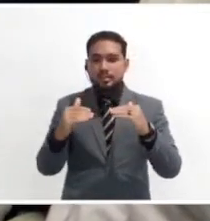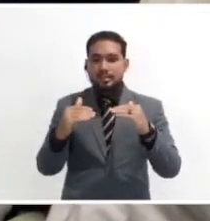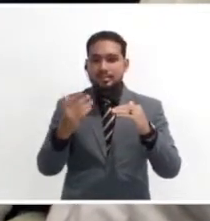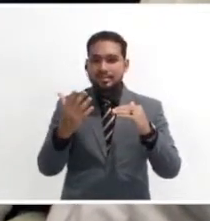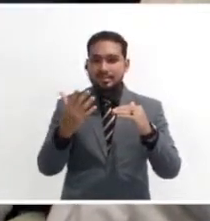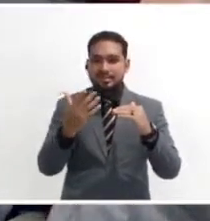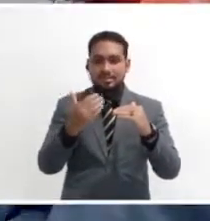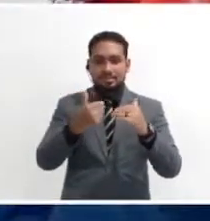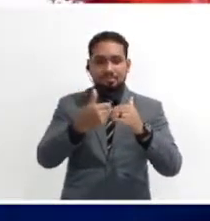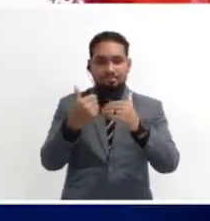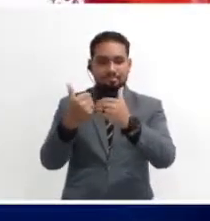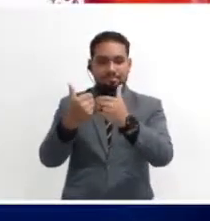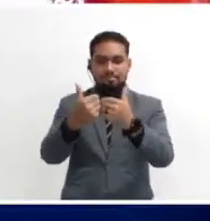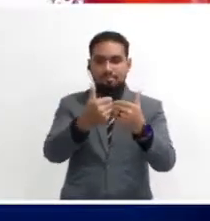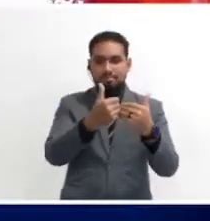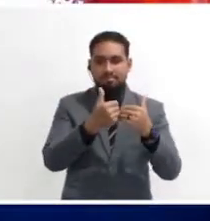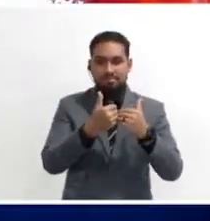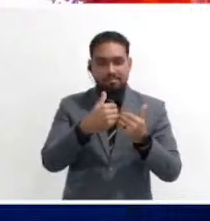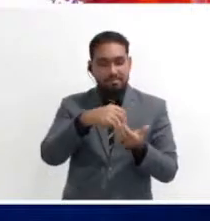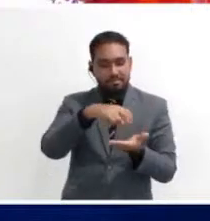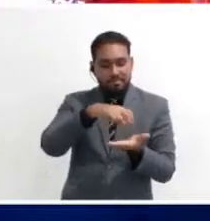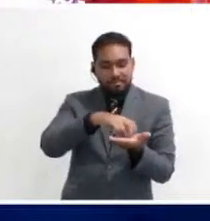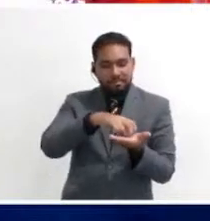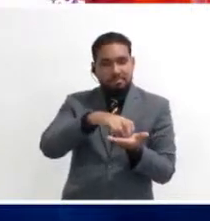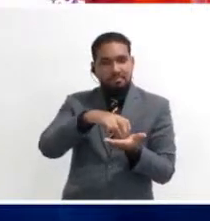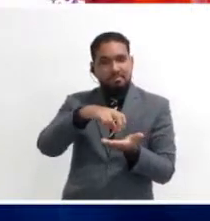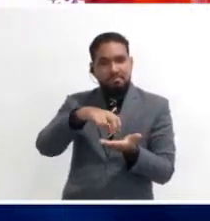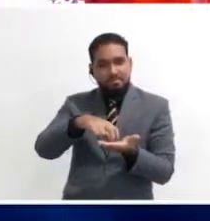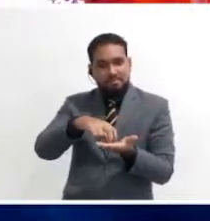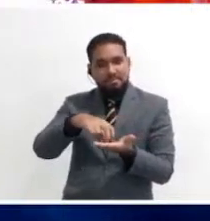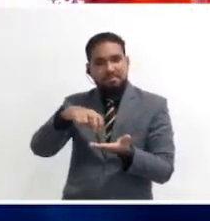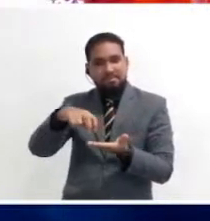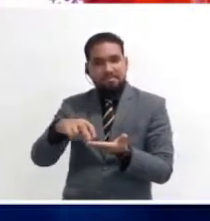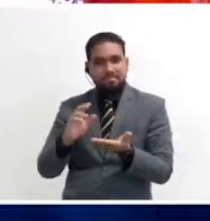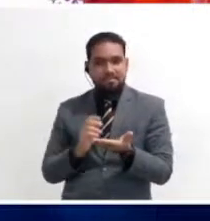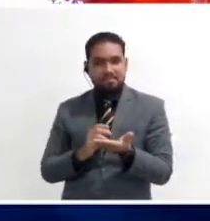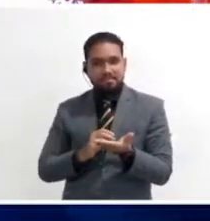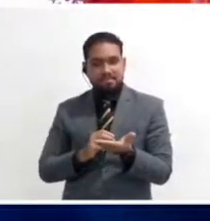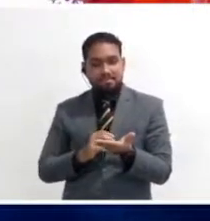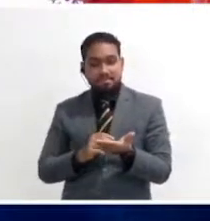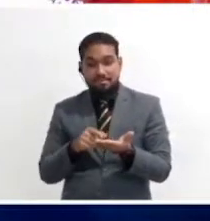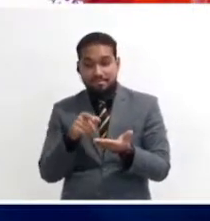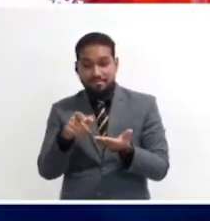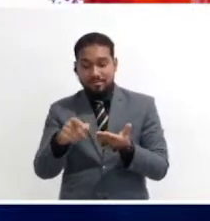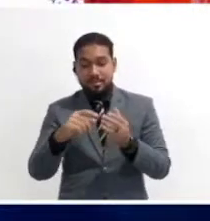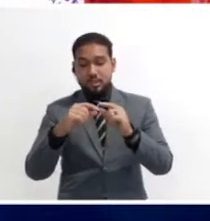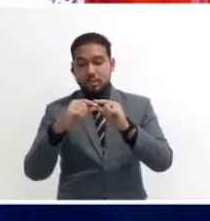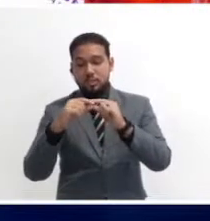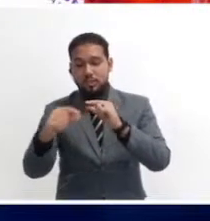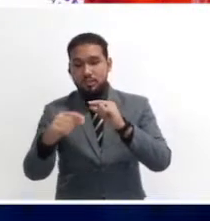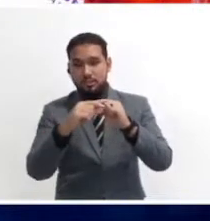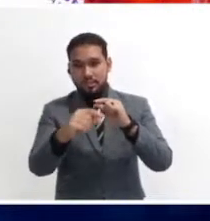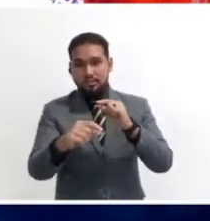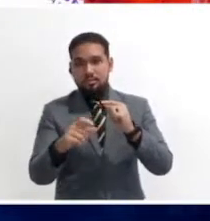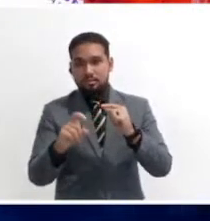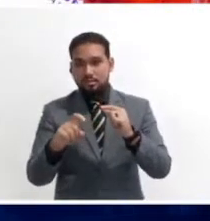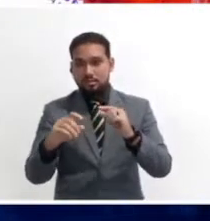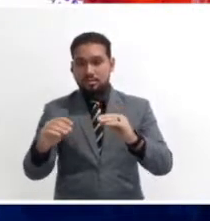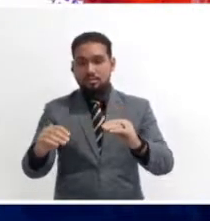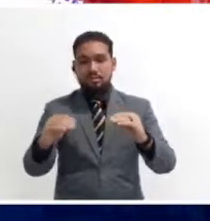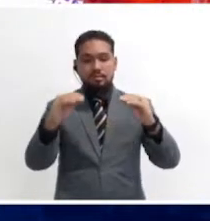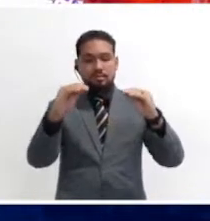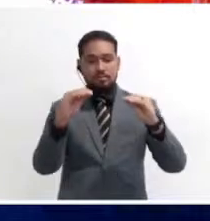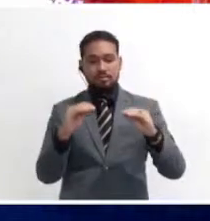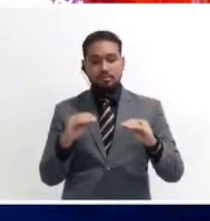wafer using mold compound, but the chips are separated in case we need more room for I/O, and then we can build